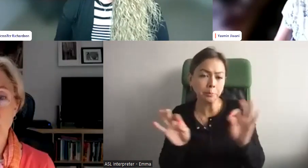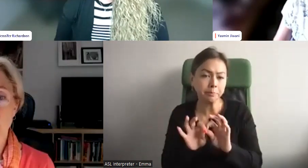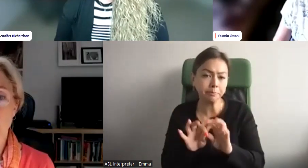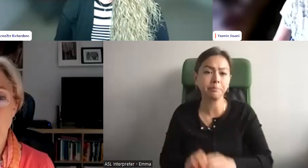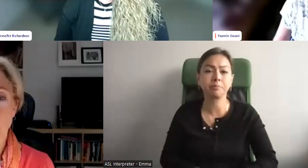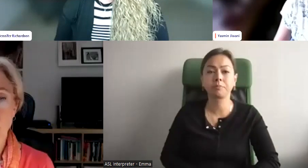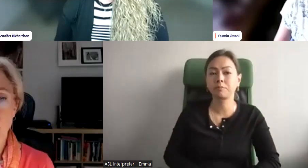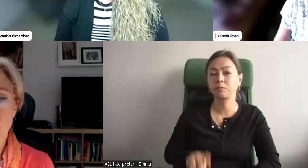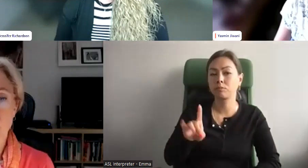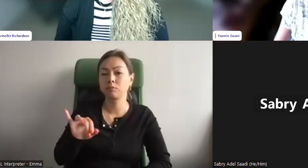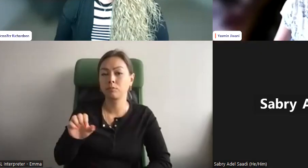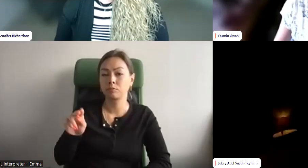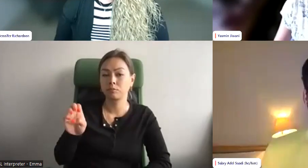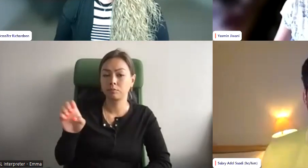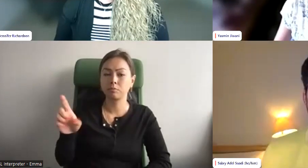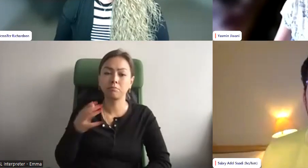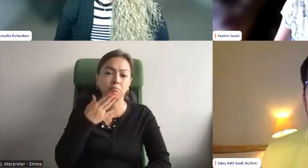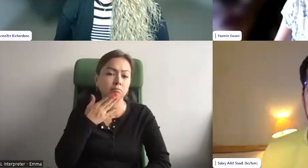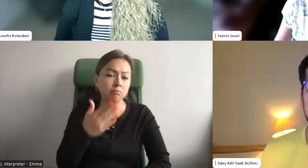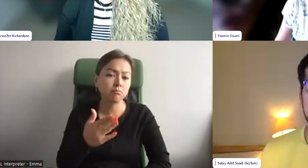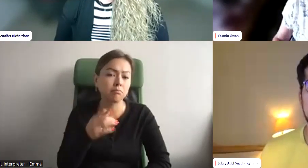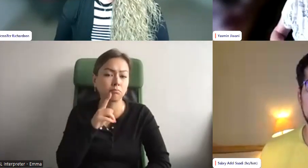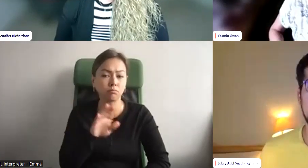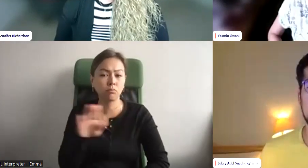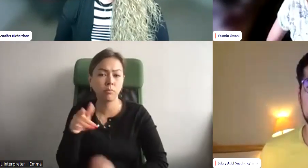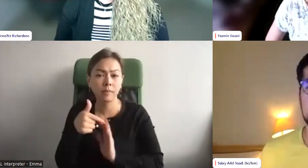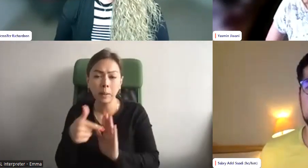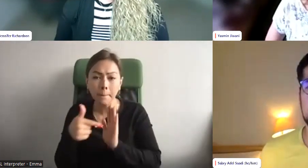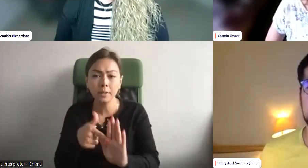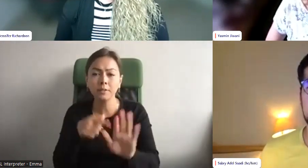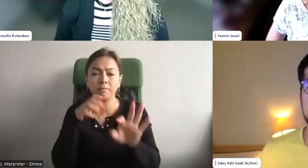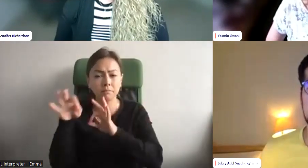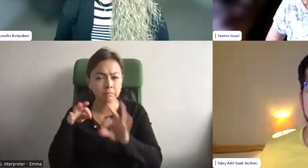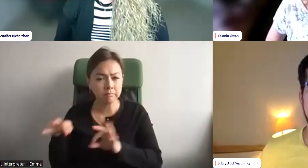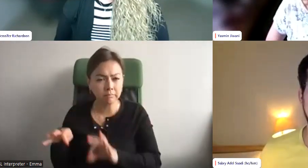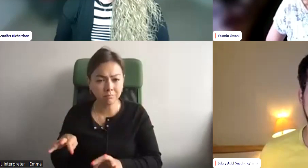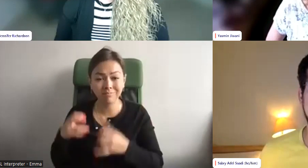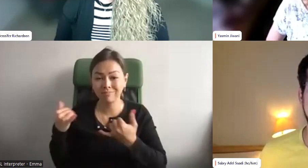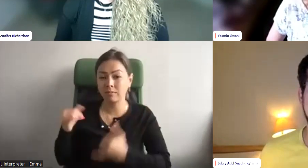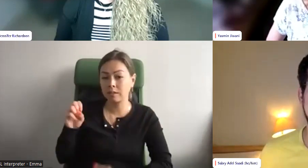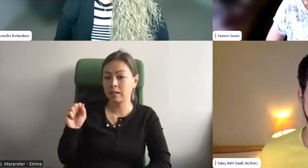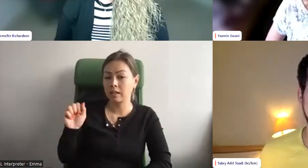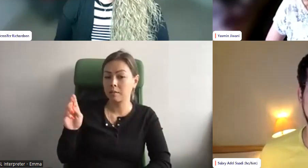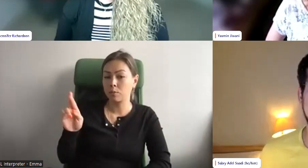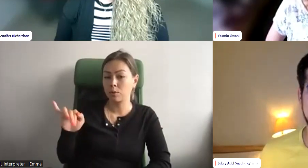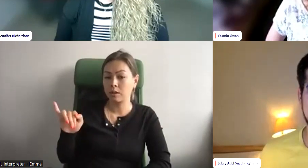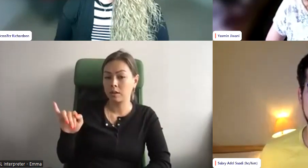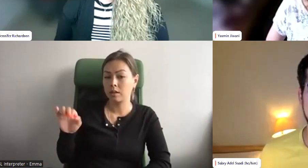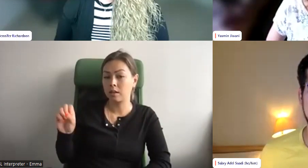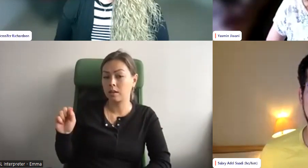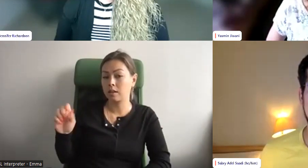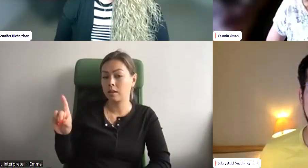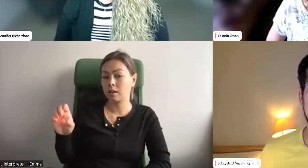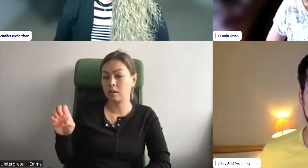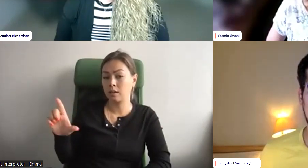That's wonderful. Thank you so much for those examples as well. I'm now joined by my colleague, Sabria Del Sadi, and we are